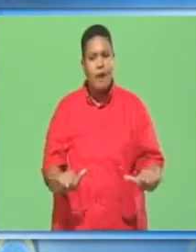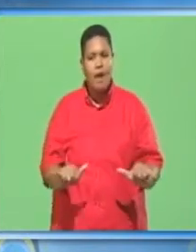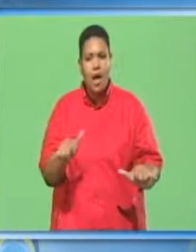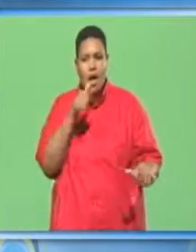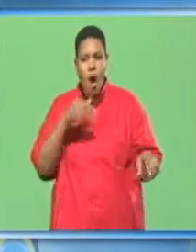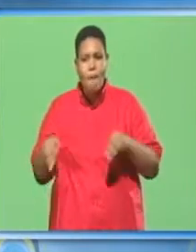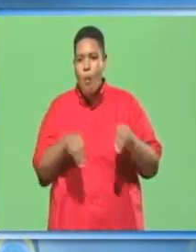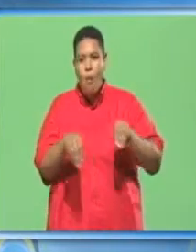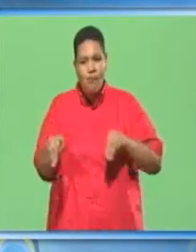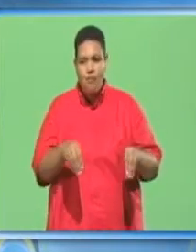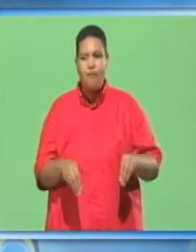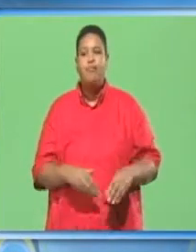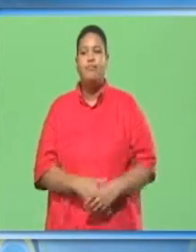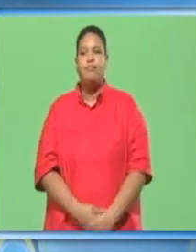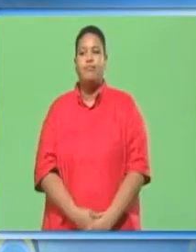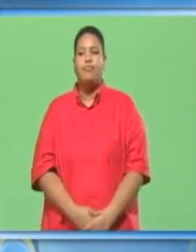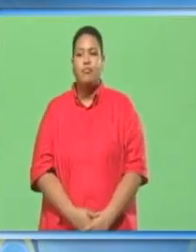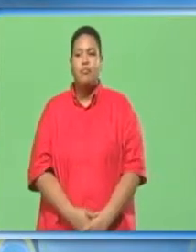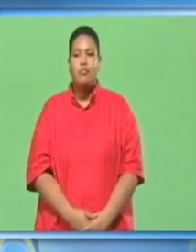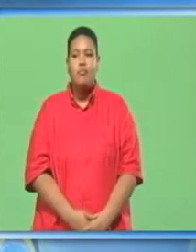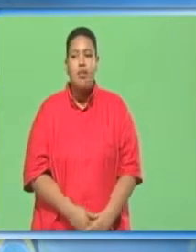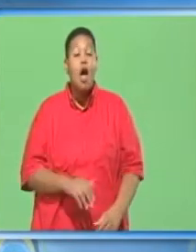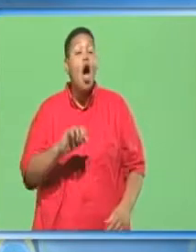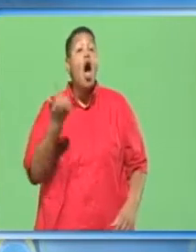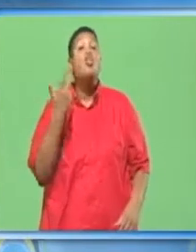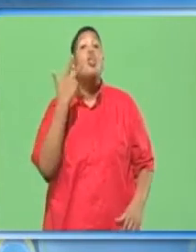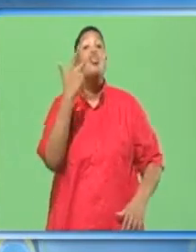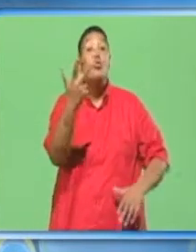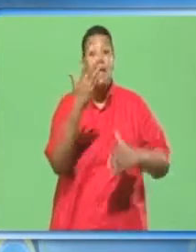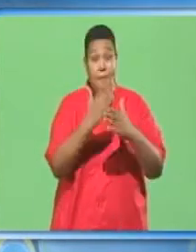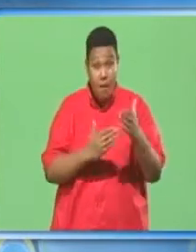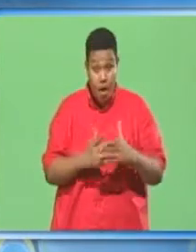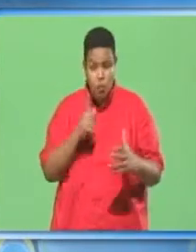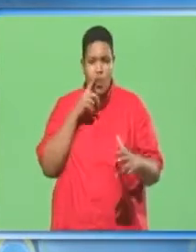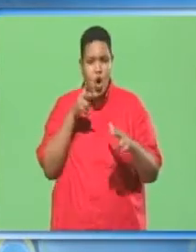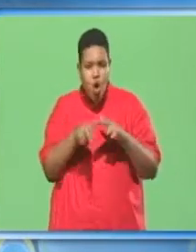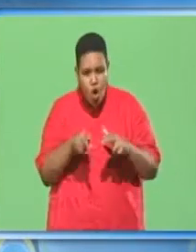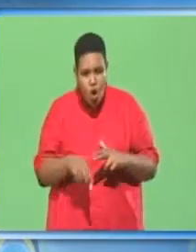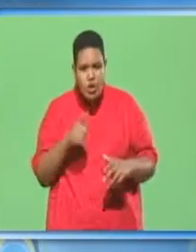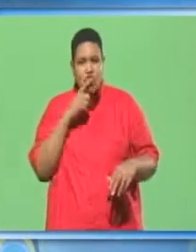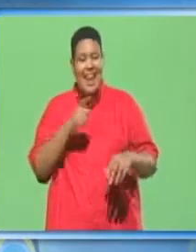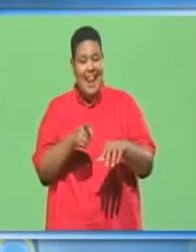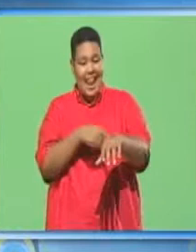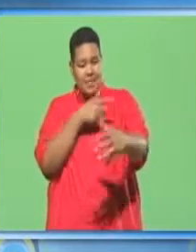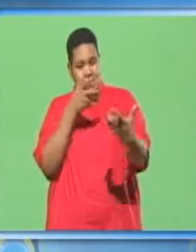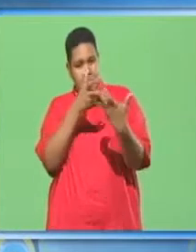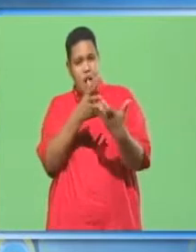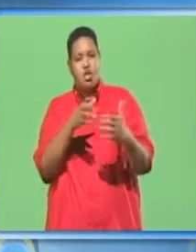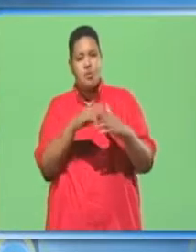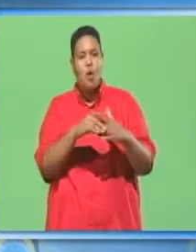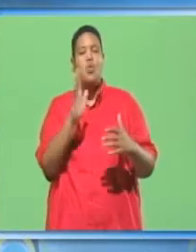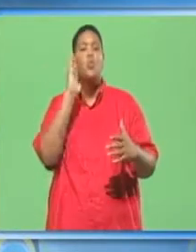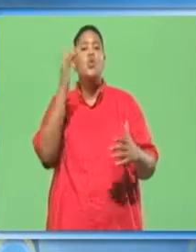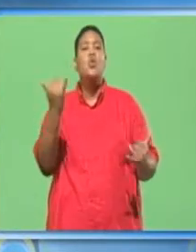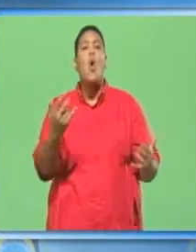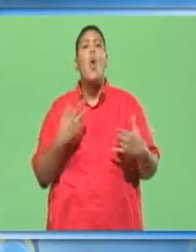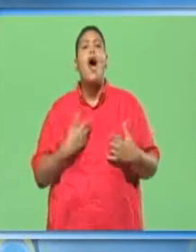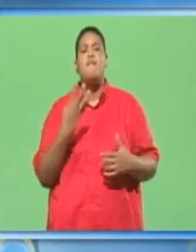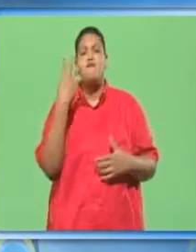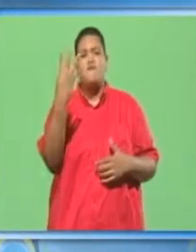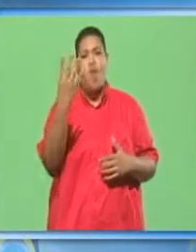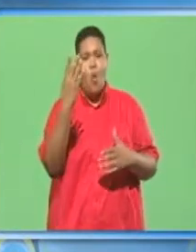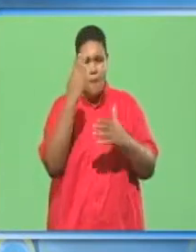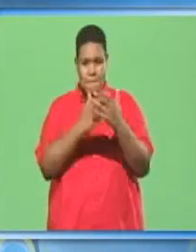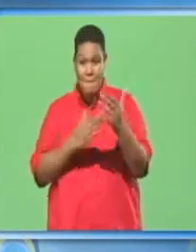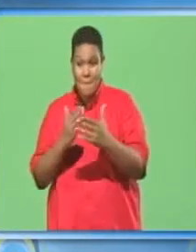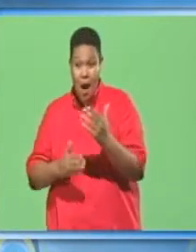cut piece. Other 3 pieces will be cut according to the length of this board. You will now have 4 pieces